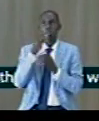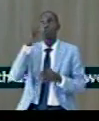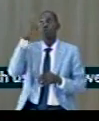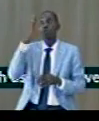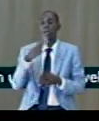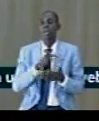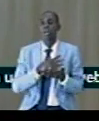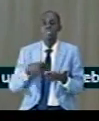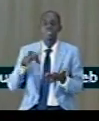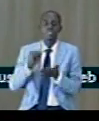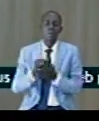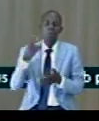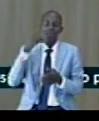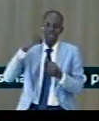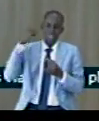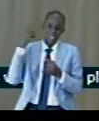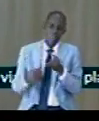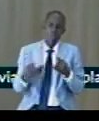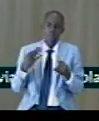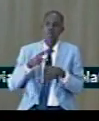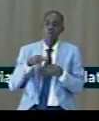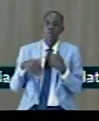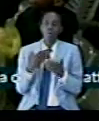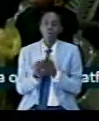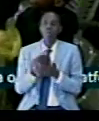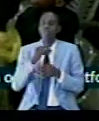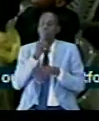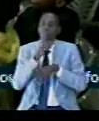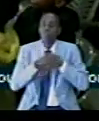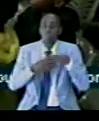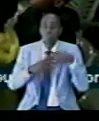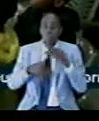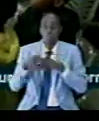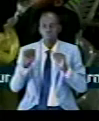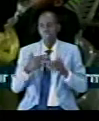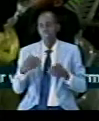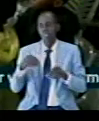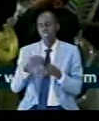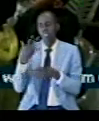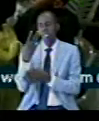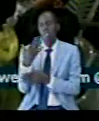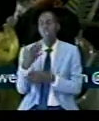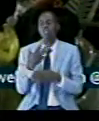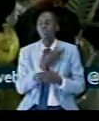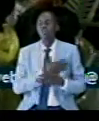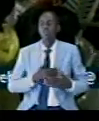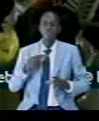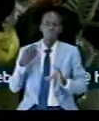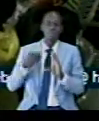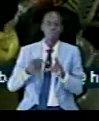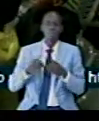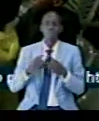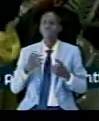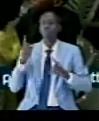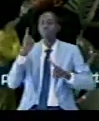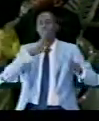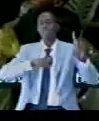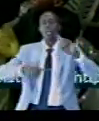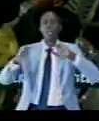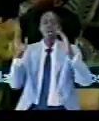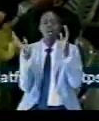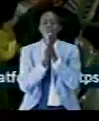of the itching. Children of God, I want you to help me to shout a bigger hallelujah.